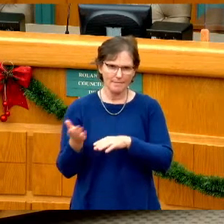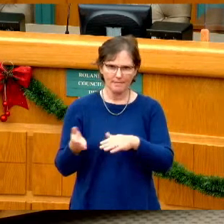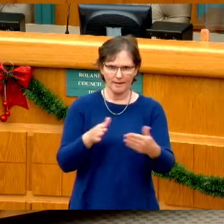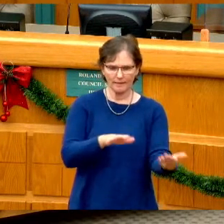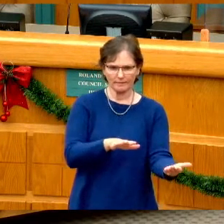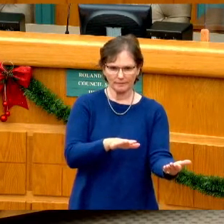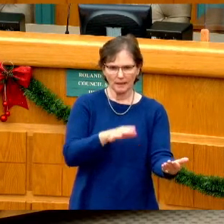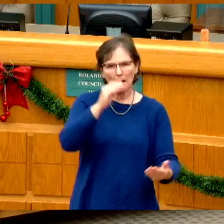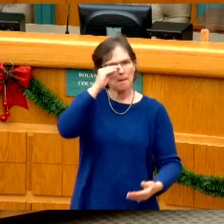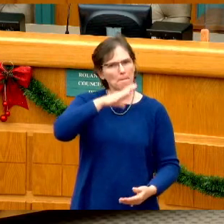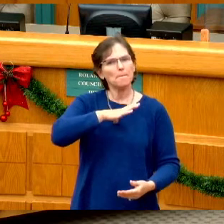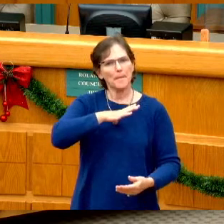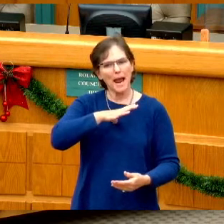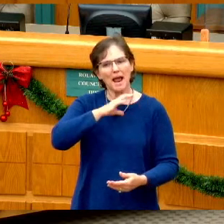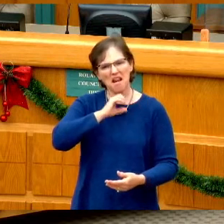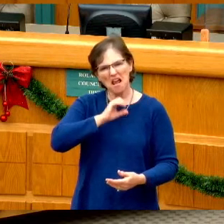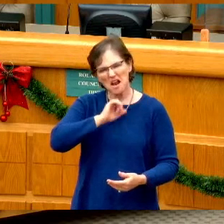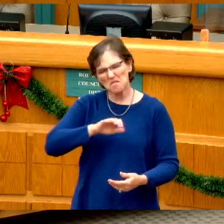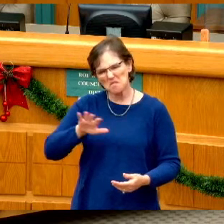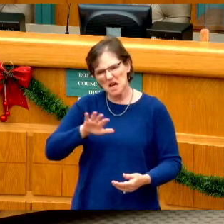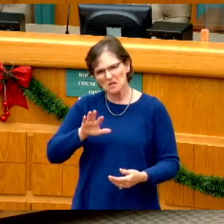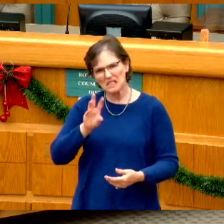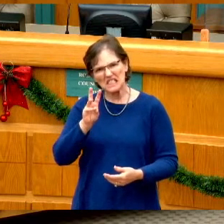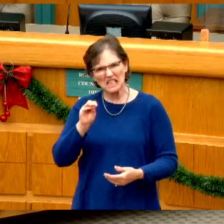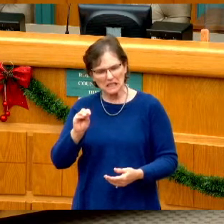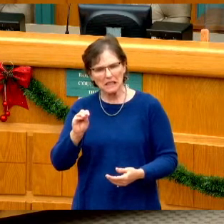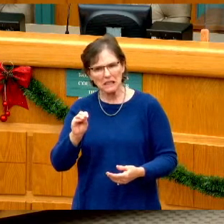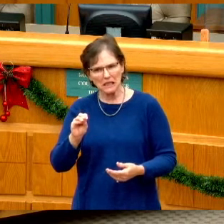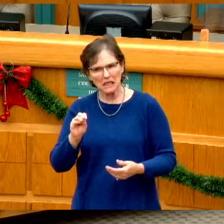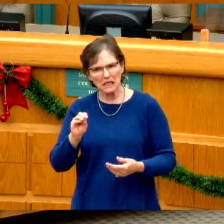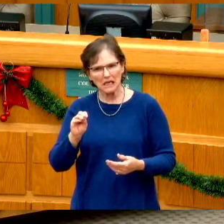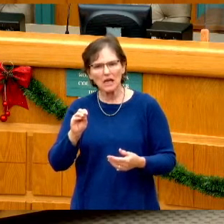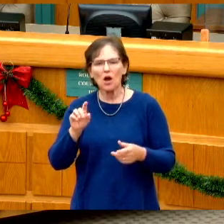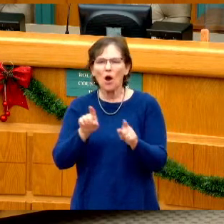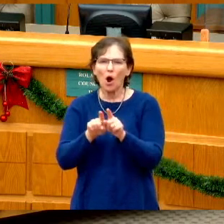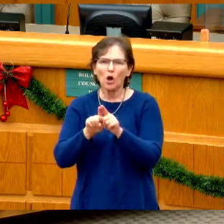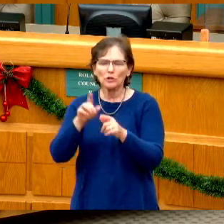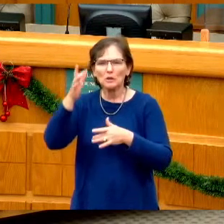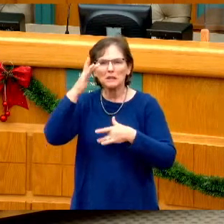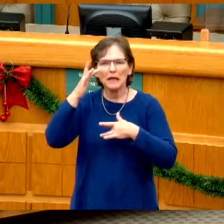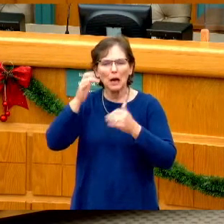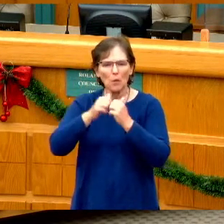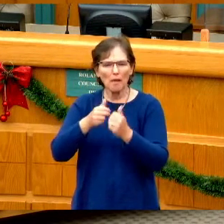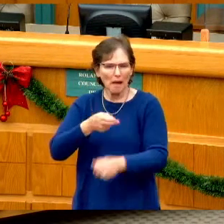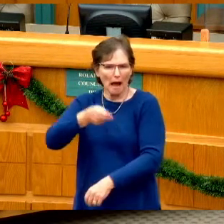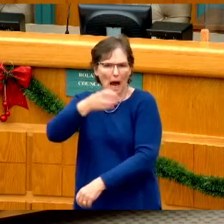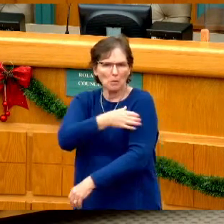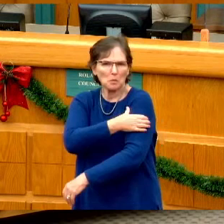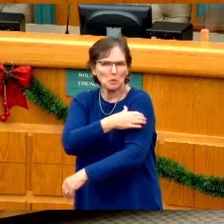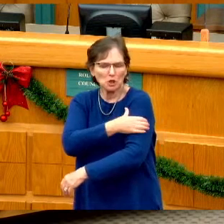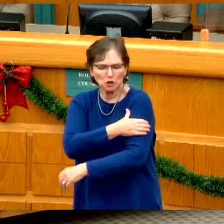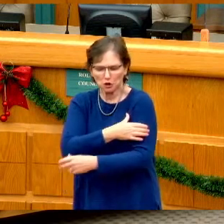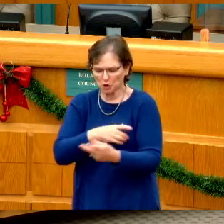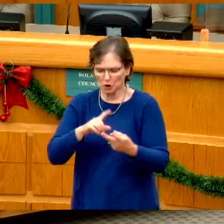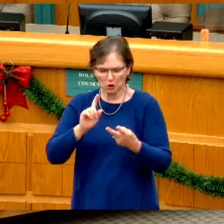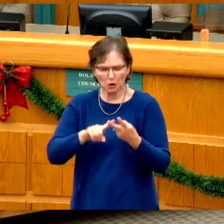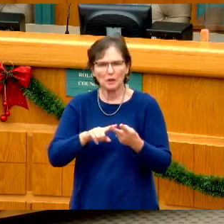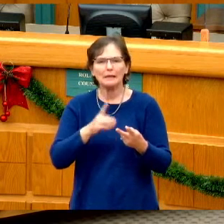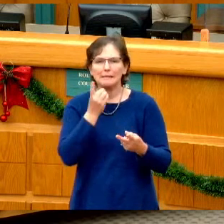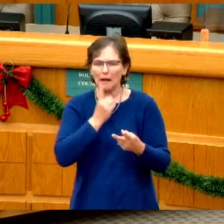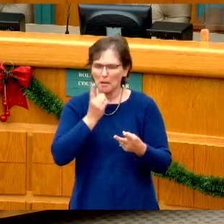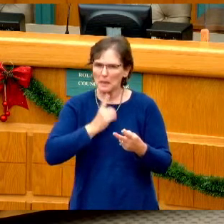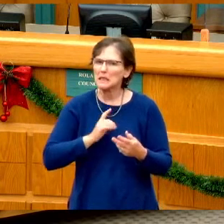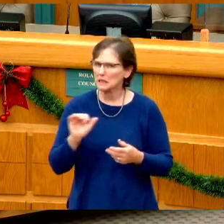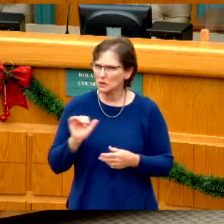with comorbidities, both diabetes and hypertension, high blood pressure. And so that's